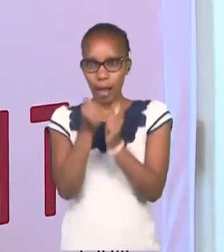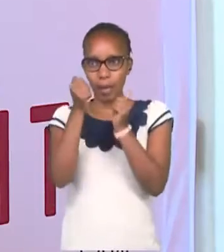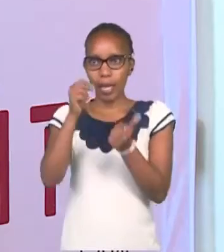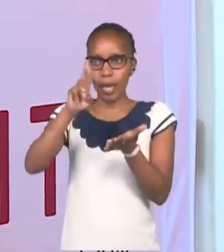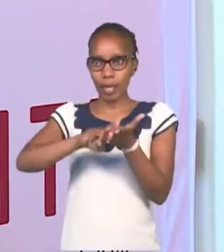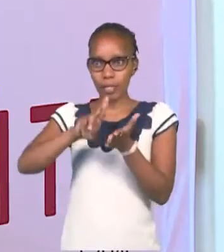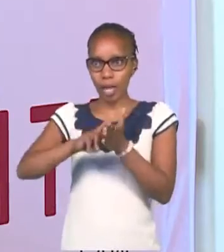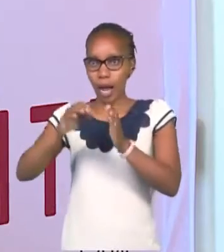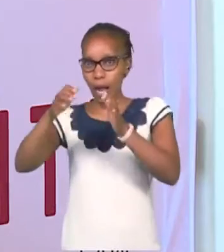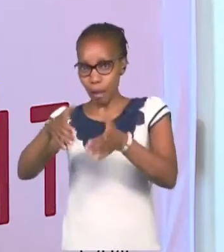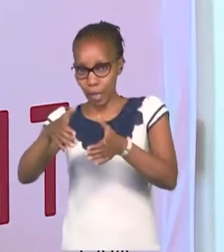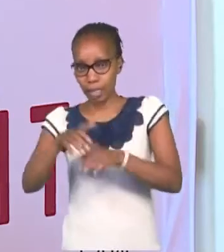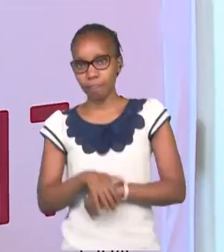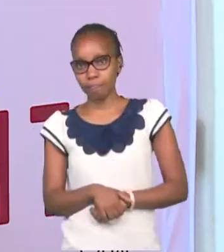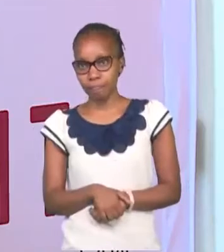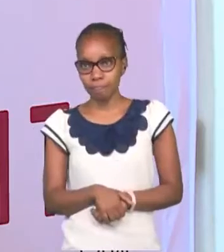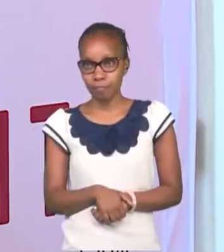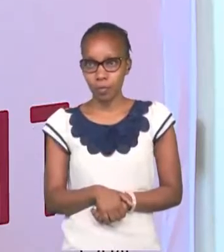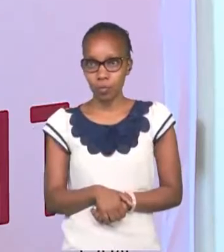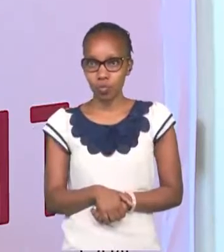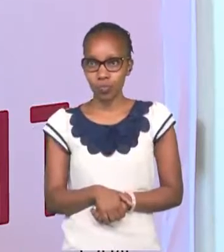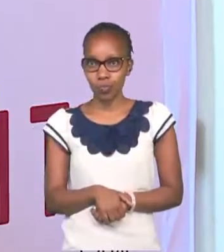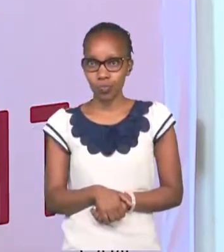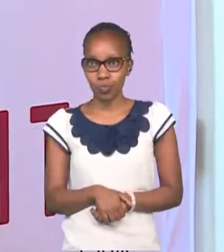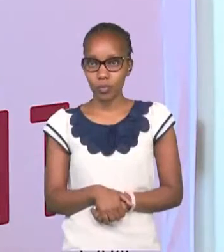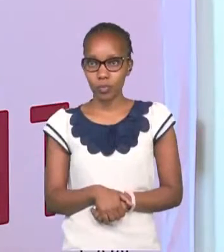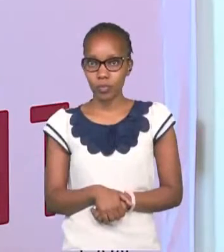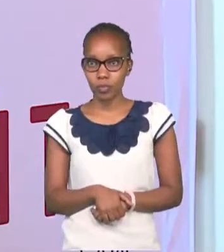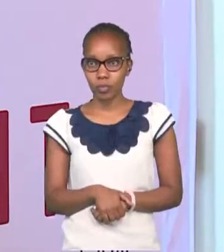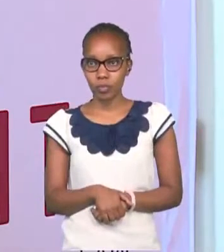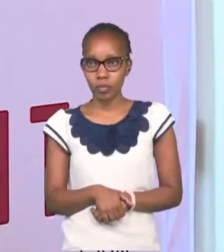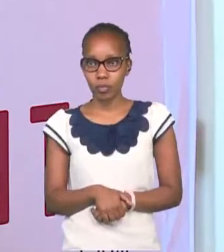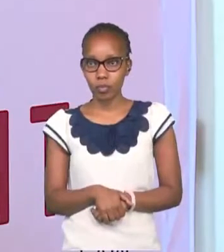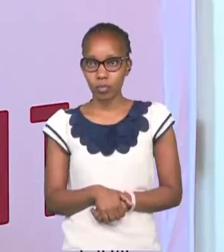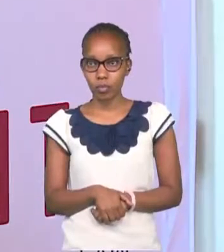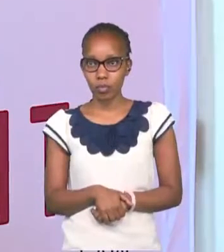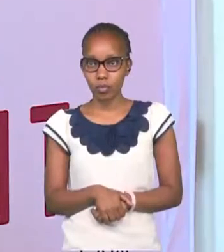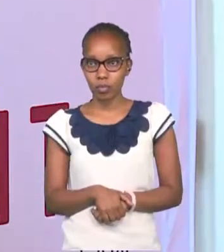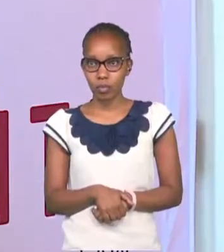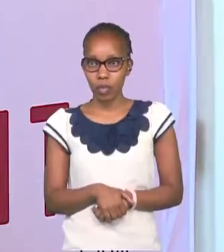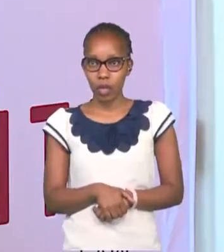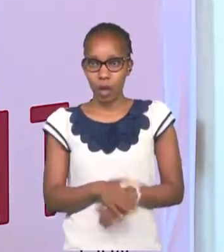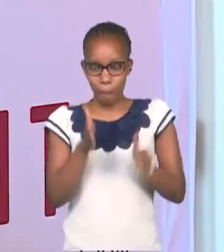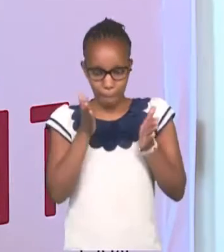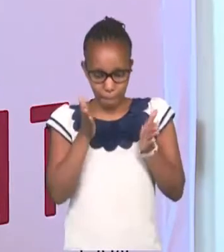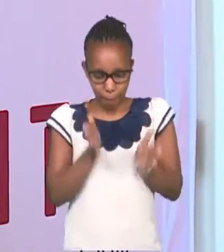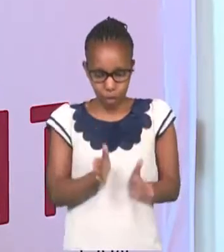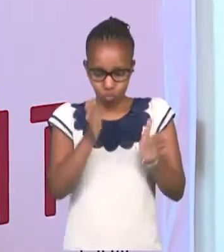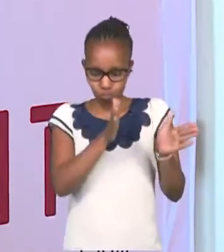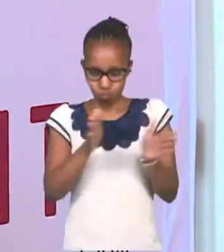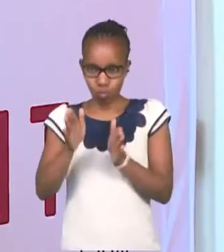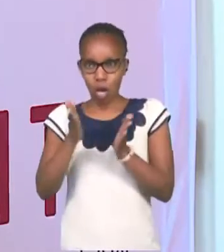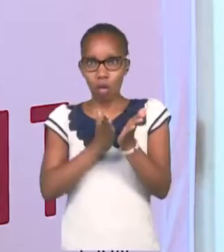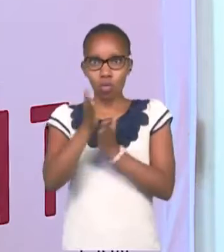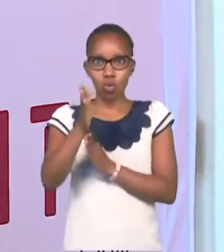of Companies, and that will be required to take this process through their e-citizen